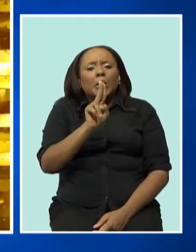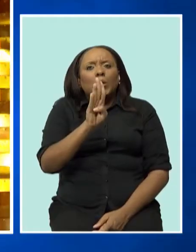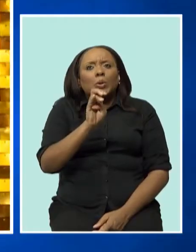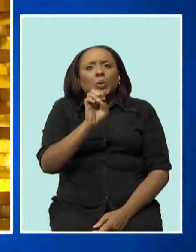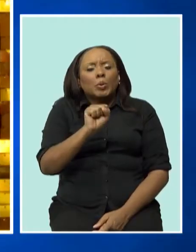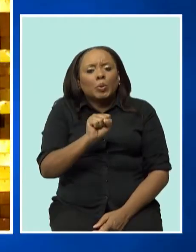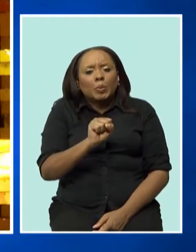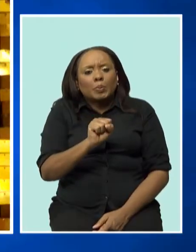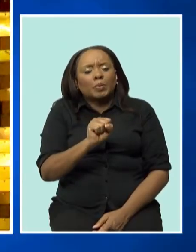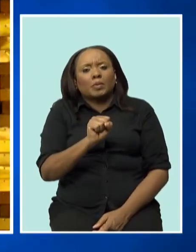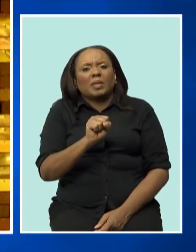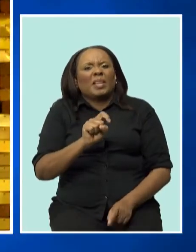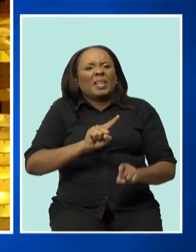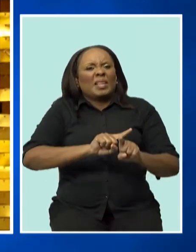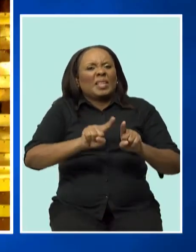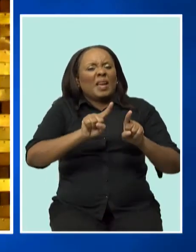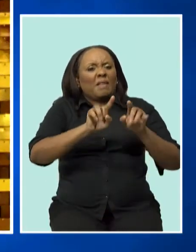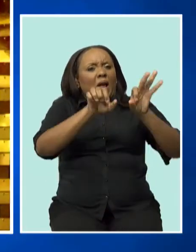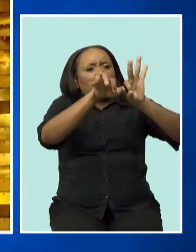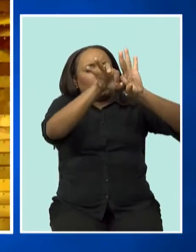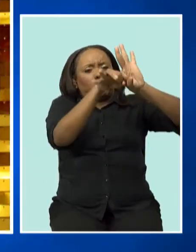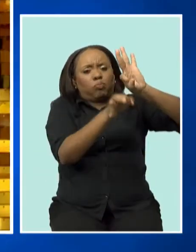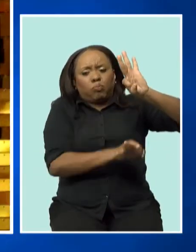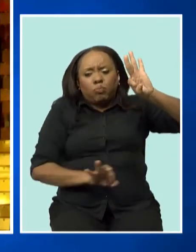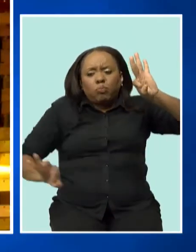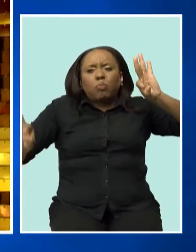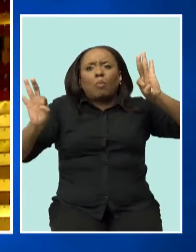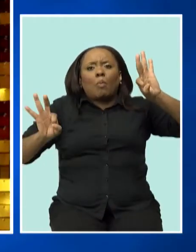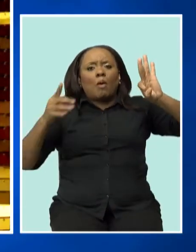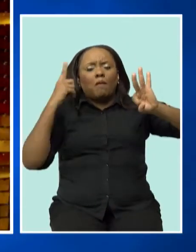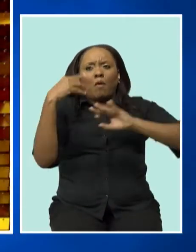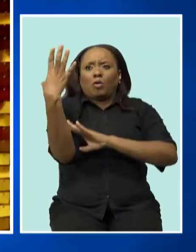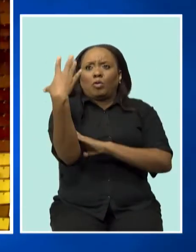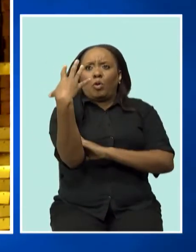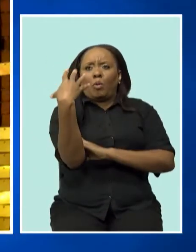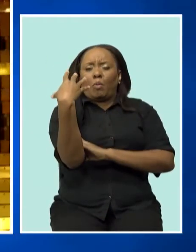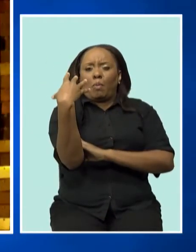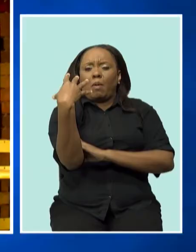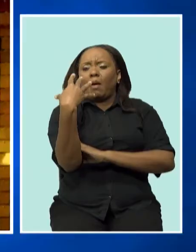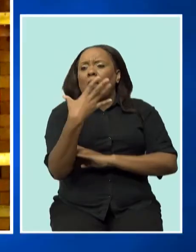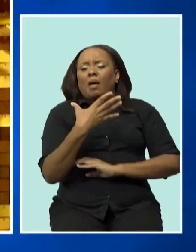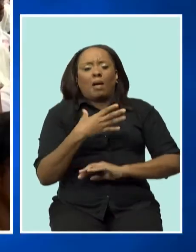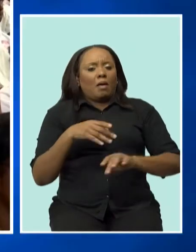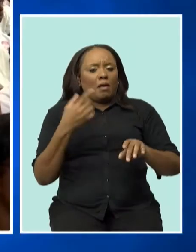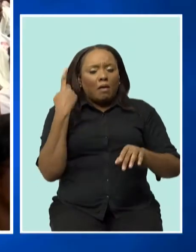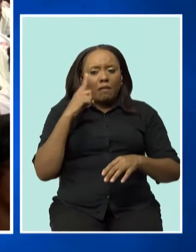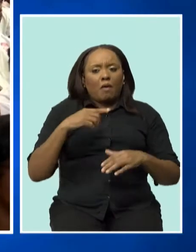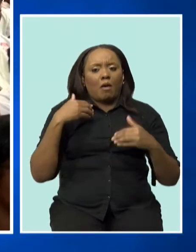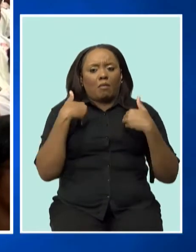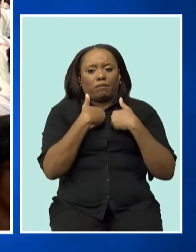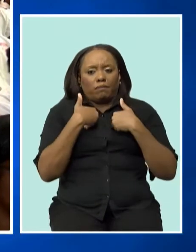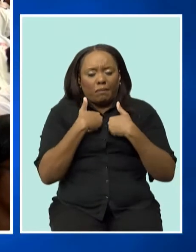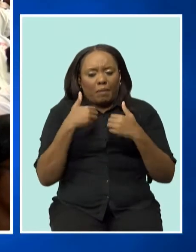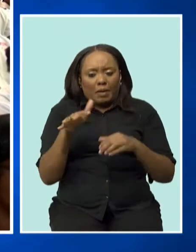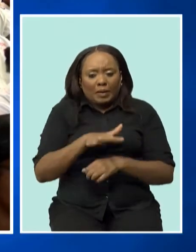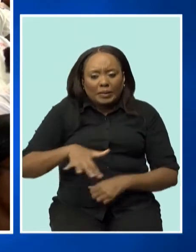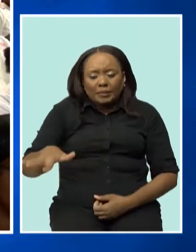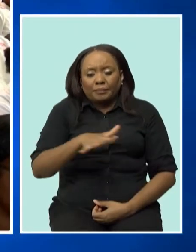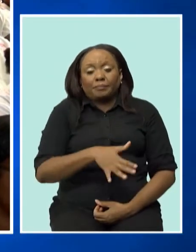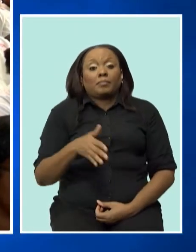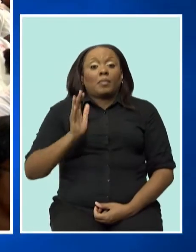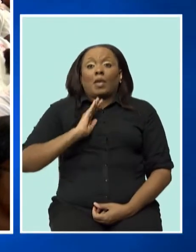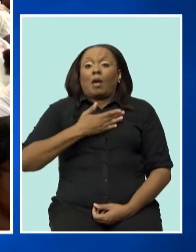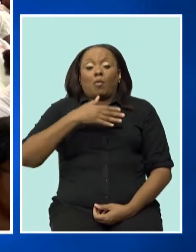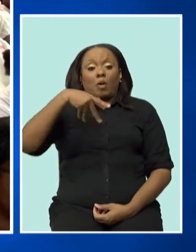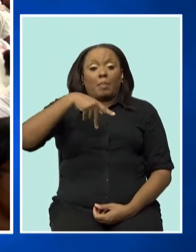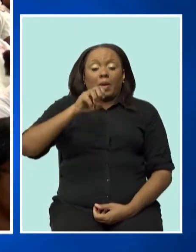on the 4th form block, installed conduit work for the security cameras on our livestock housing, installed electrical fittings in our PE